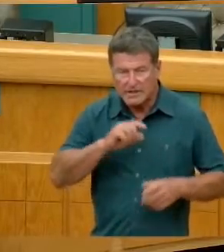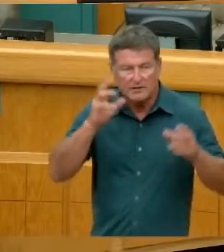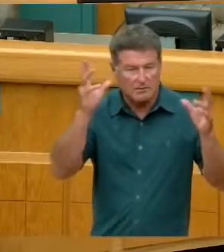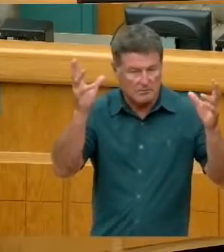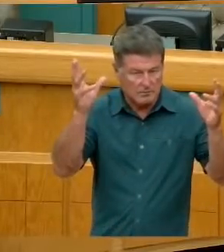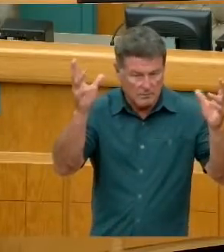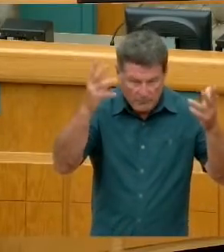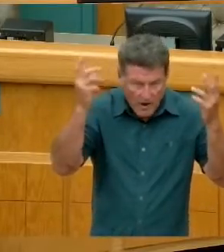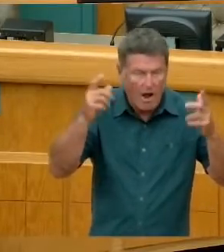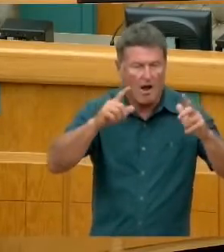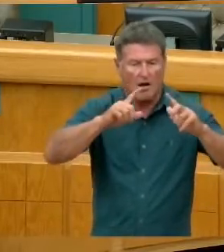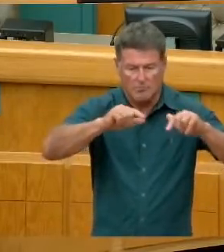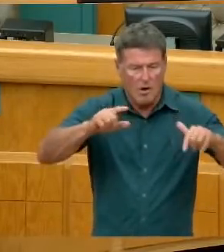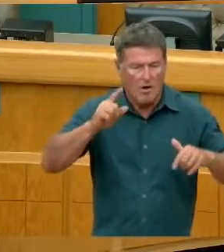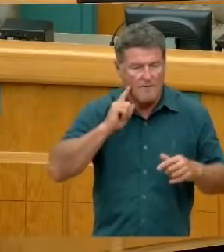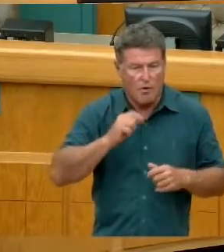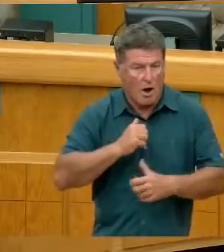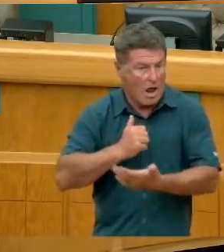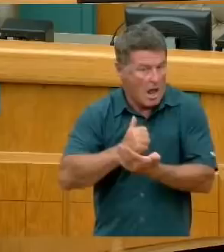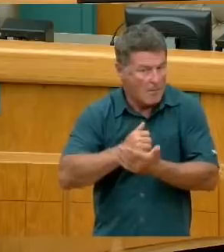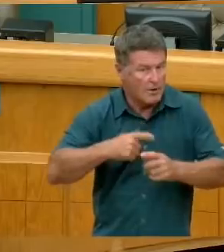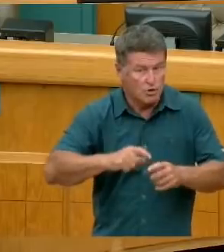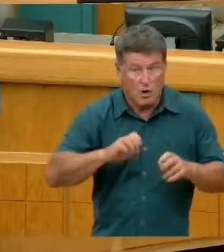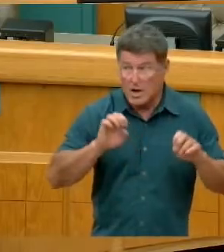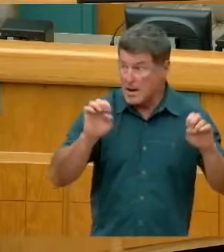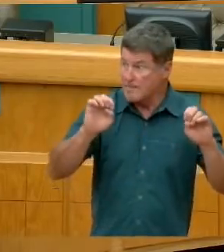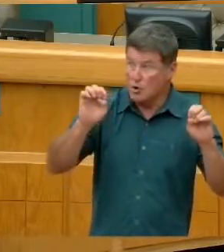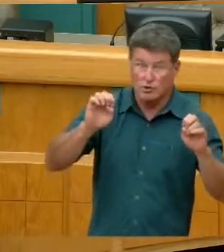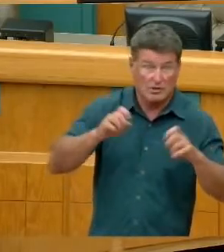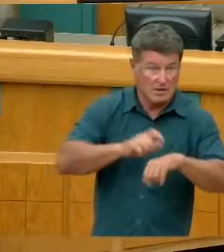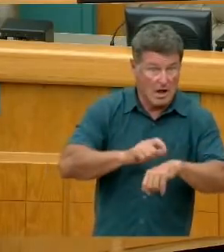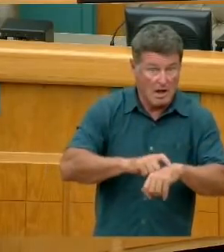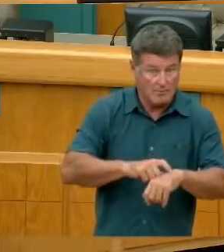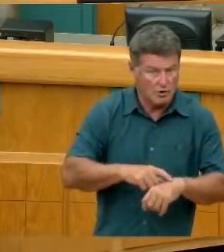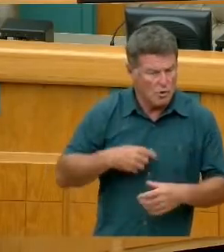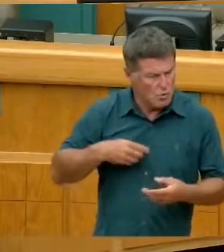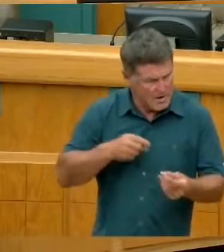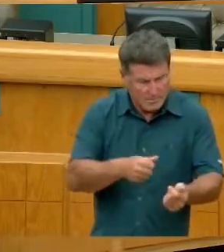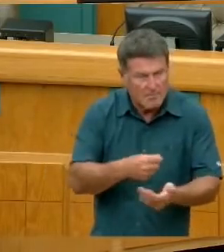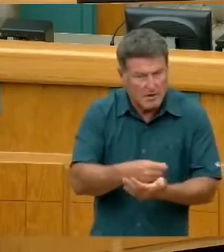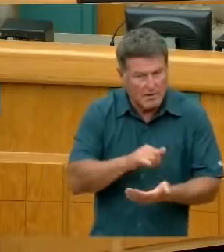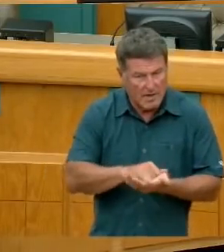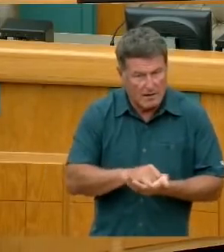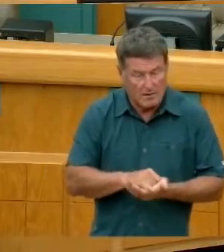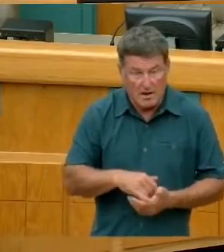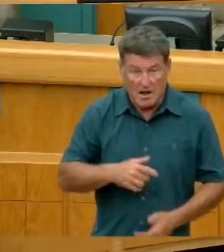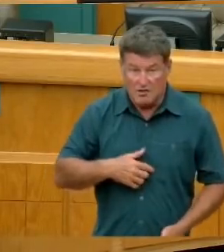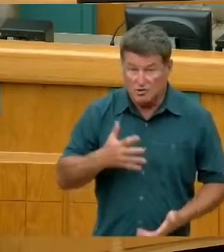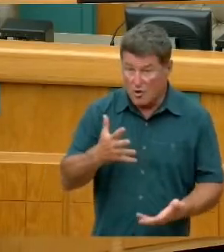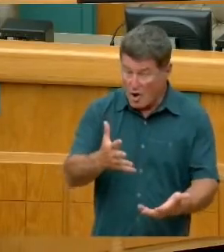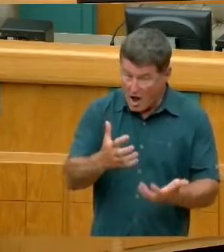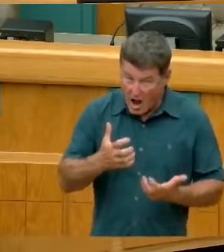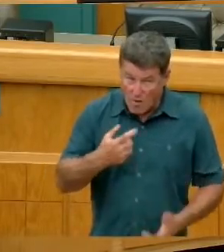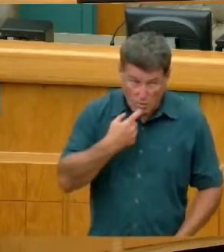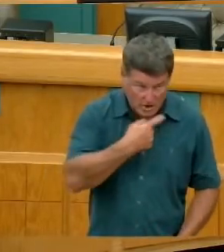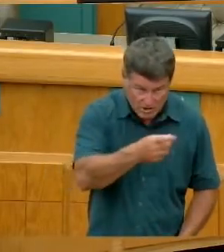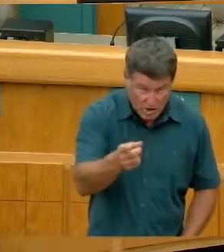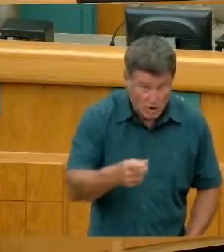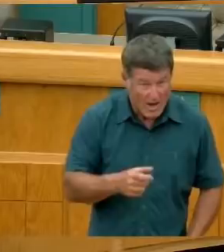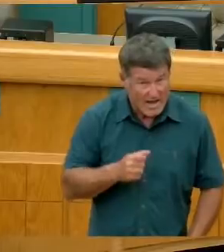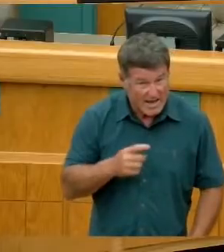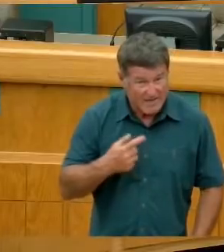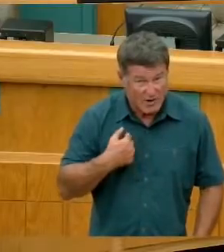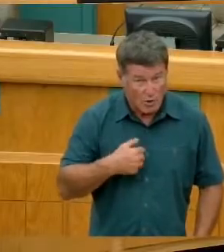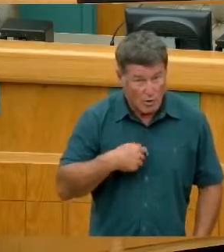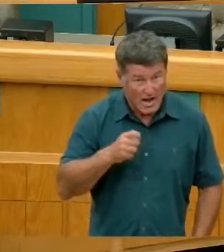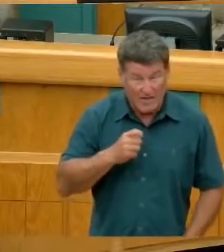amazing capabilities. I just want to point out today, and I have made it my theme today, that if we're turning to our